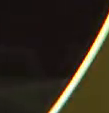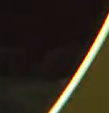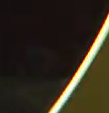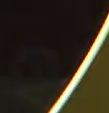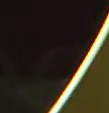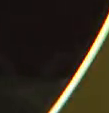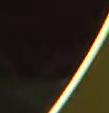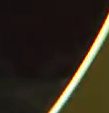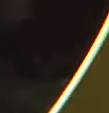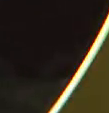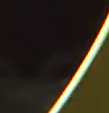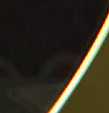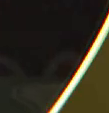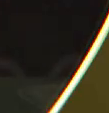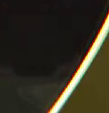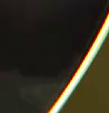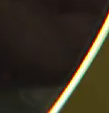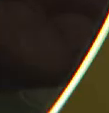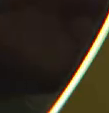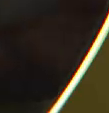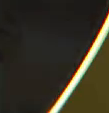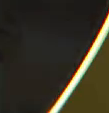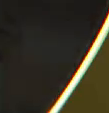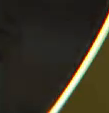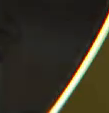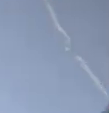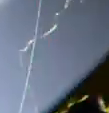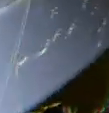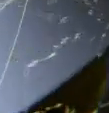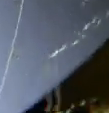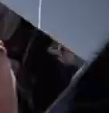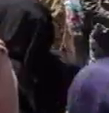Civil society want palliative care policy.